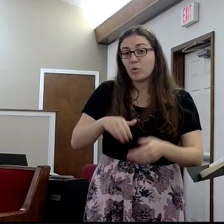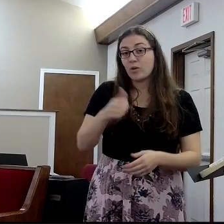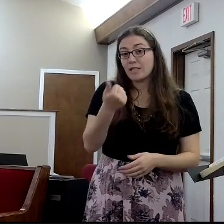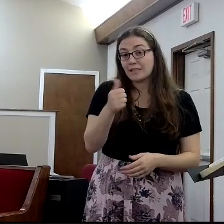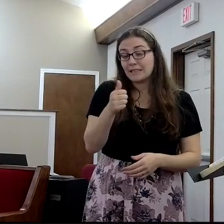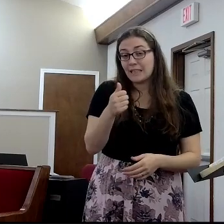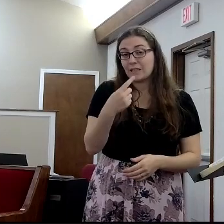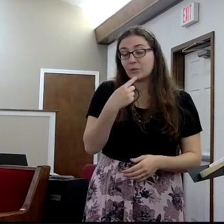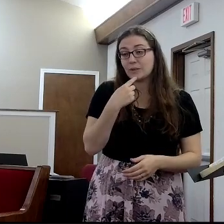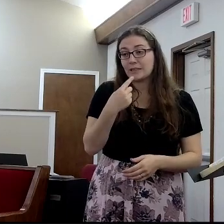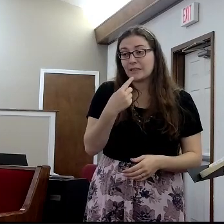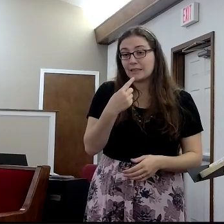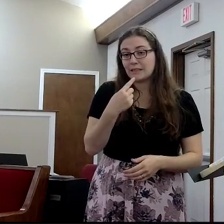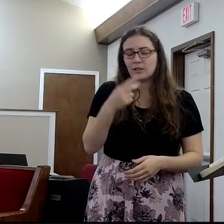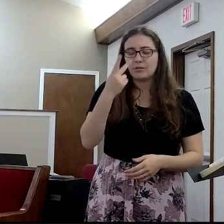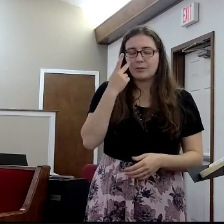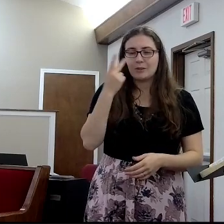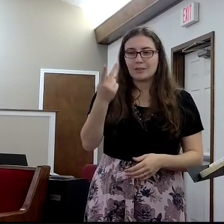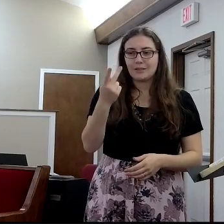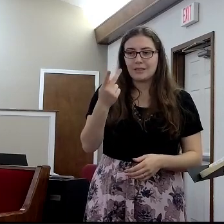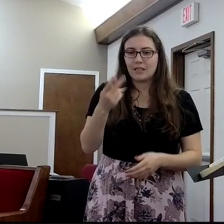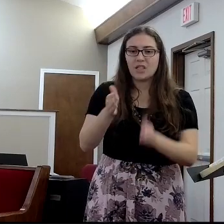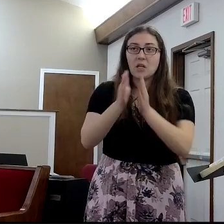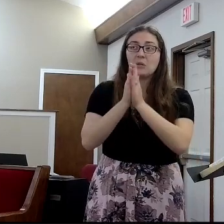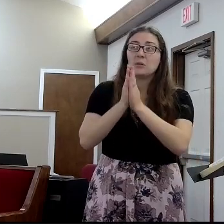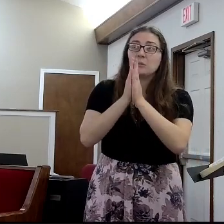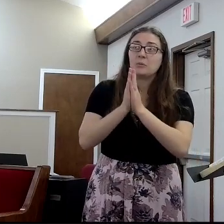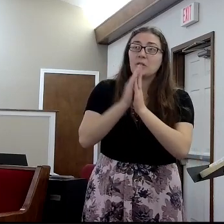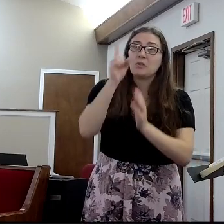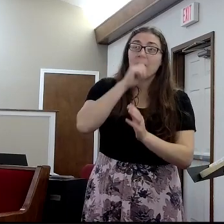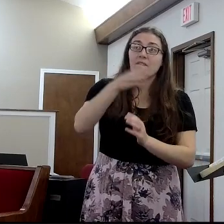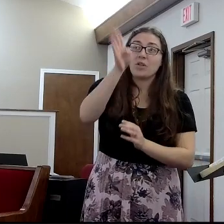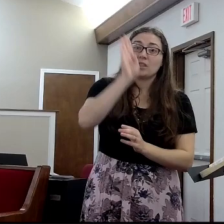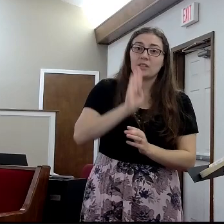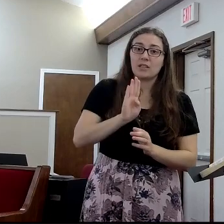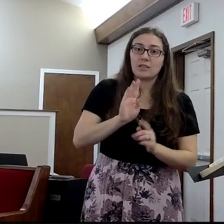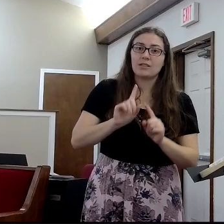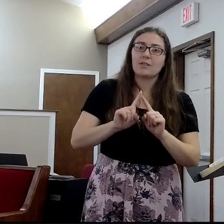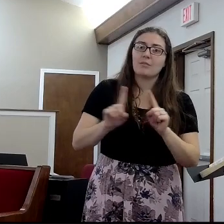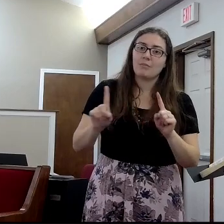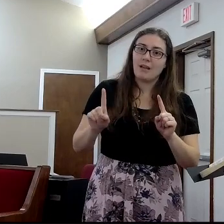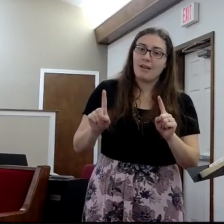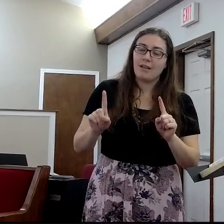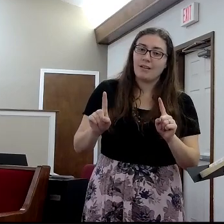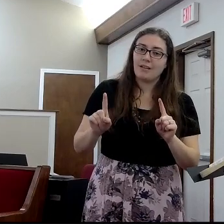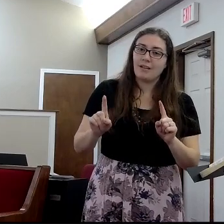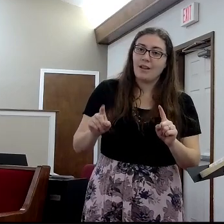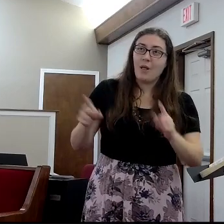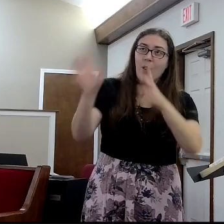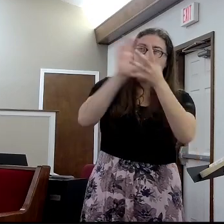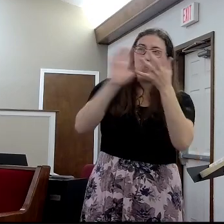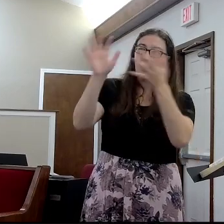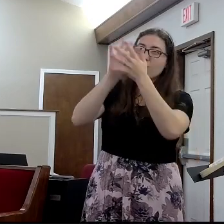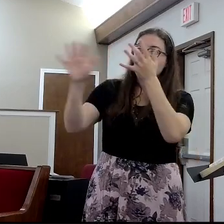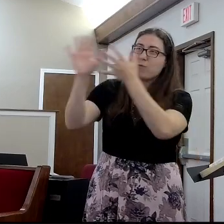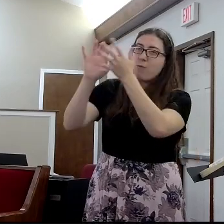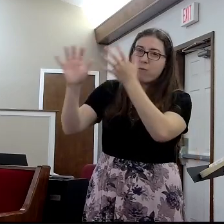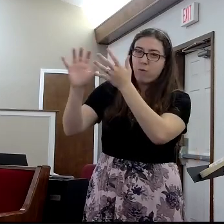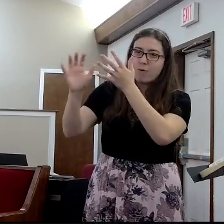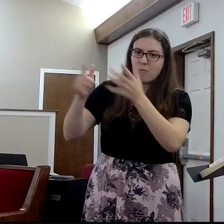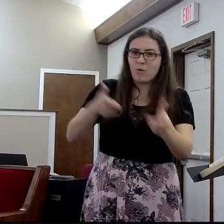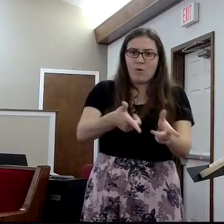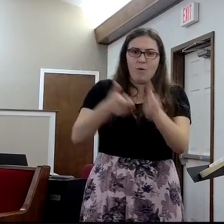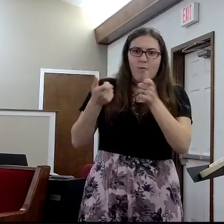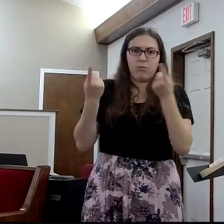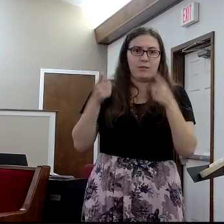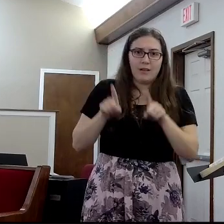At this point, they were, before verse 10, right, they're praying to their gods, their idols. But now they see that this